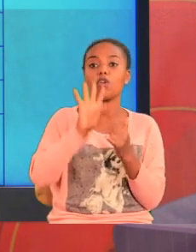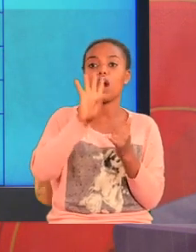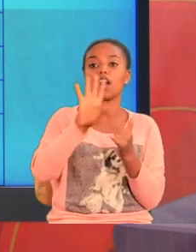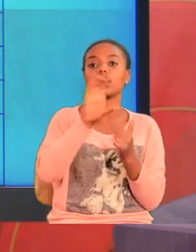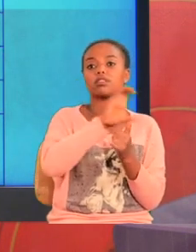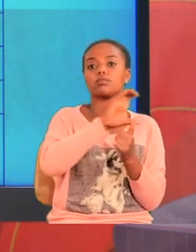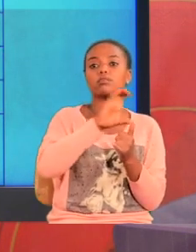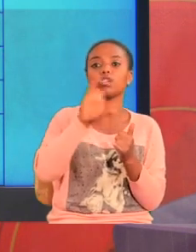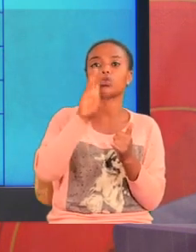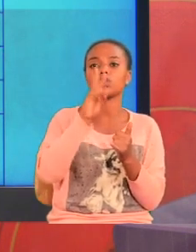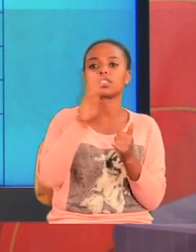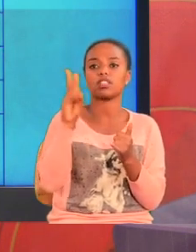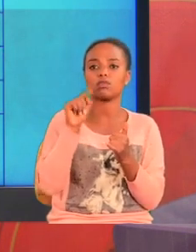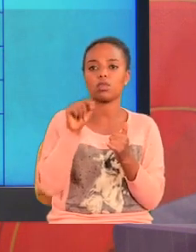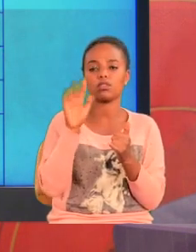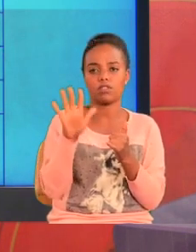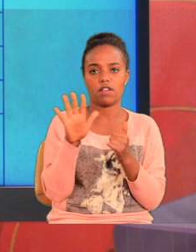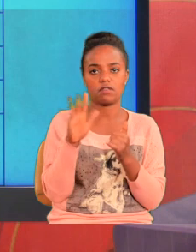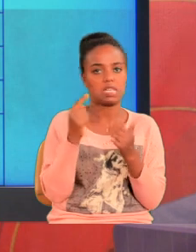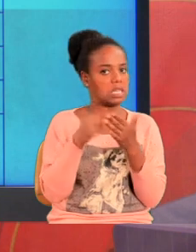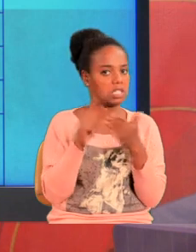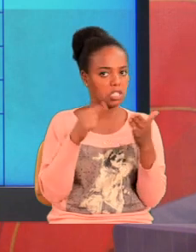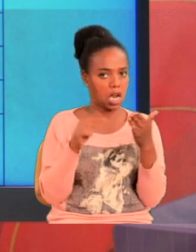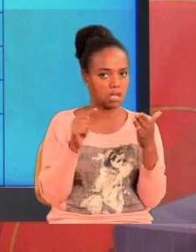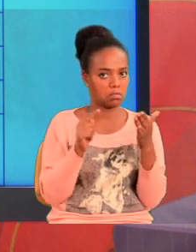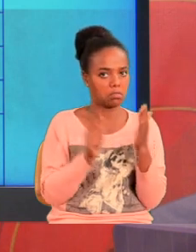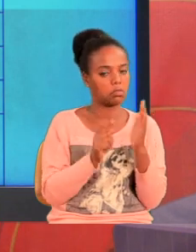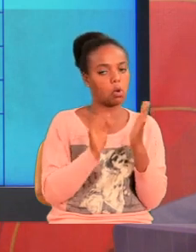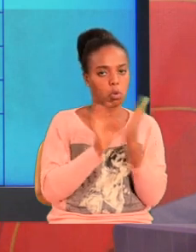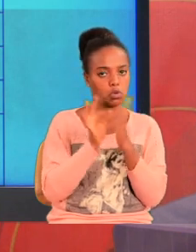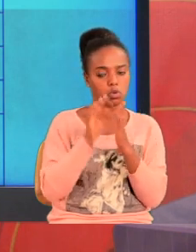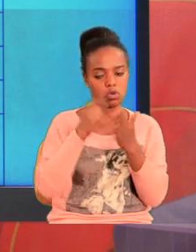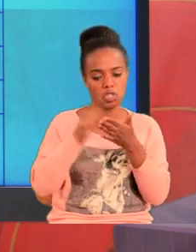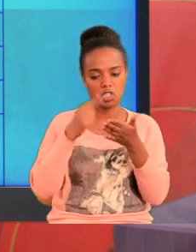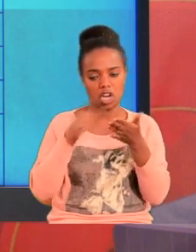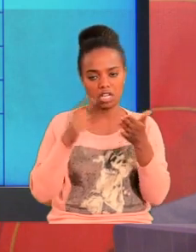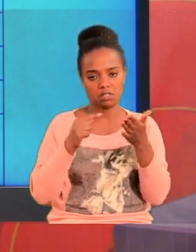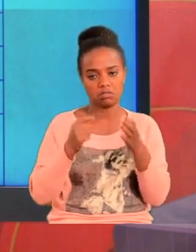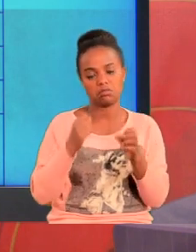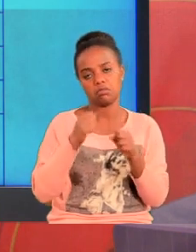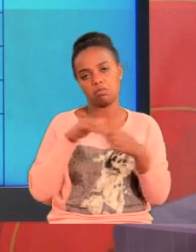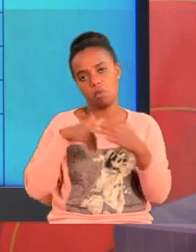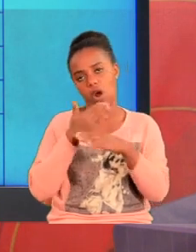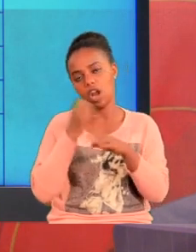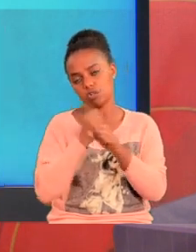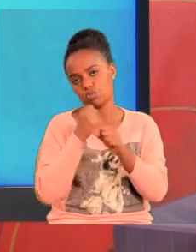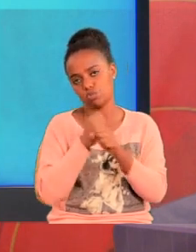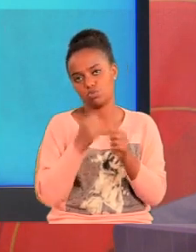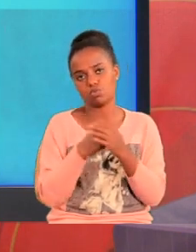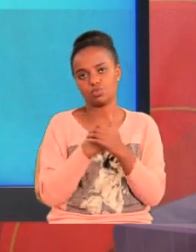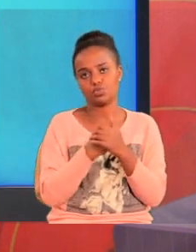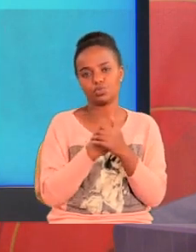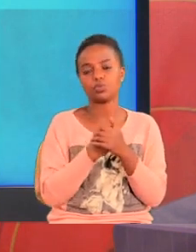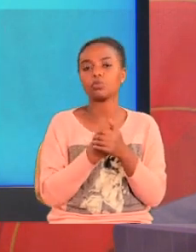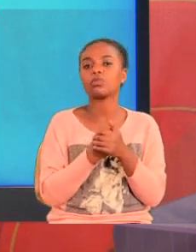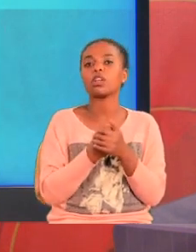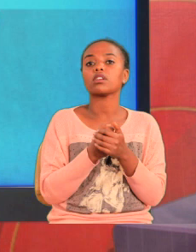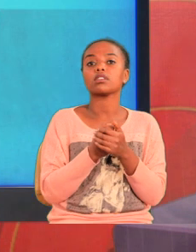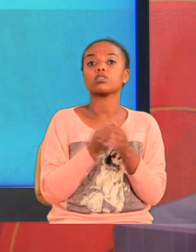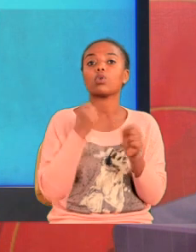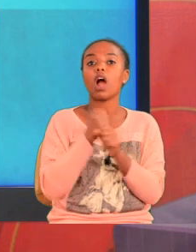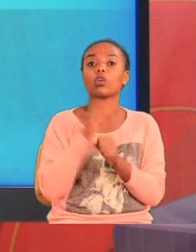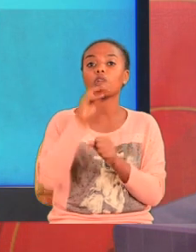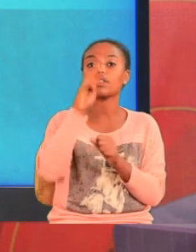466.5. Please check the numerical value of this at the end of the lecture. Now, to calculate the